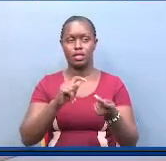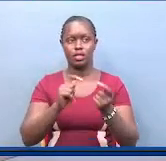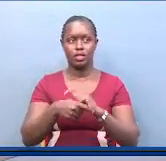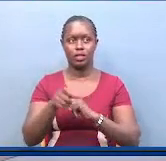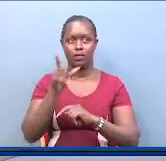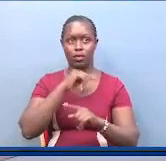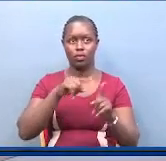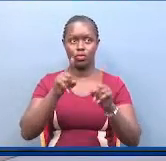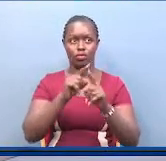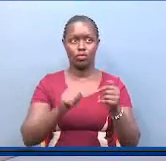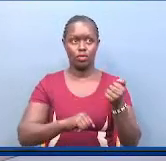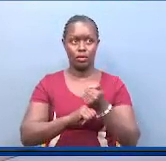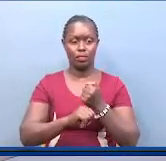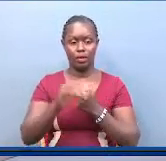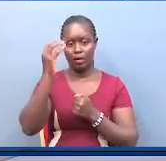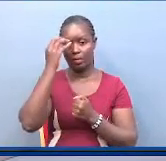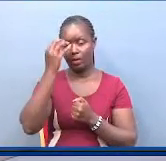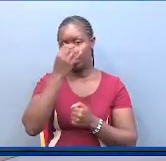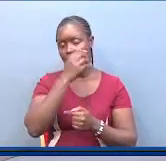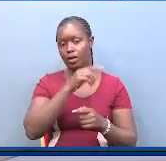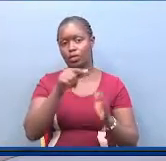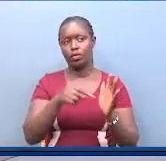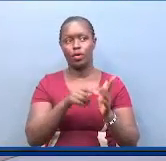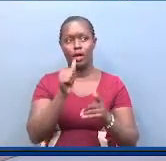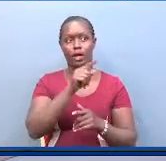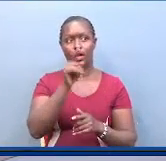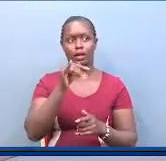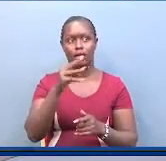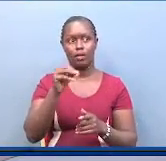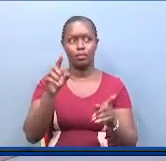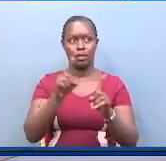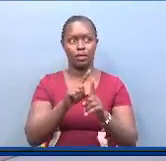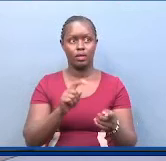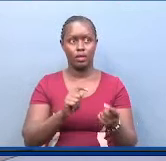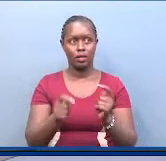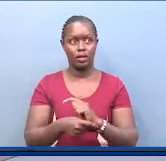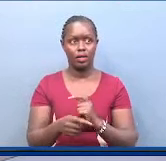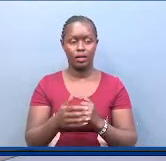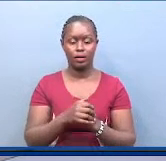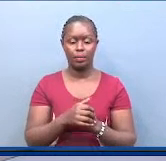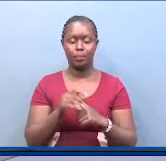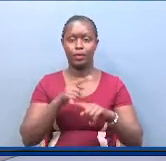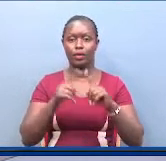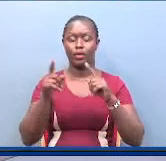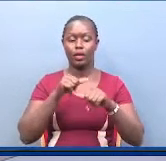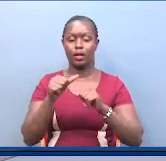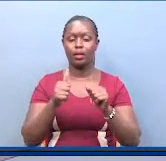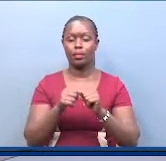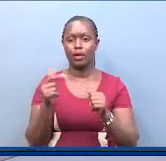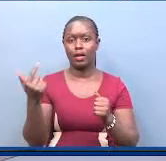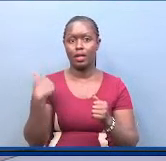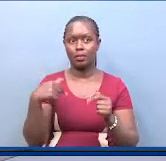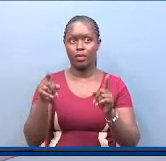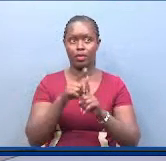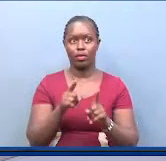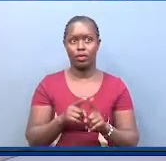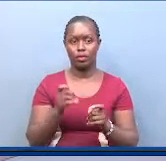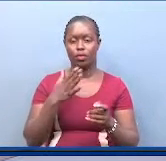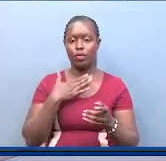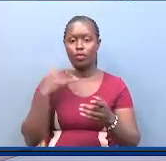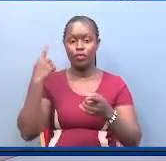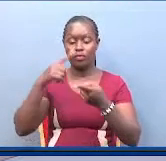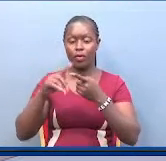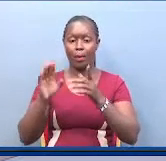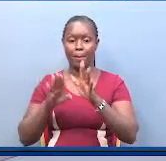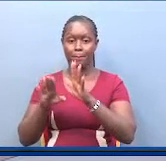cite Martha Karua's entry to Azimio yes. as the turning point. It was a turning Just point. Just looking at the numbers, Martha Karua did vie for the presidency. Mm-hmm.